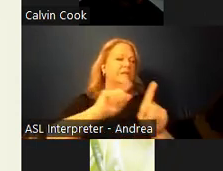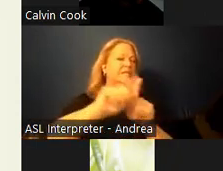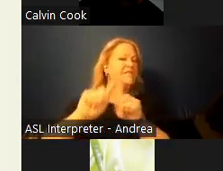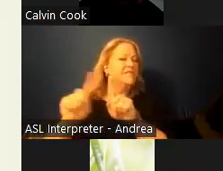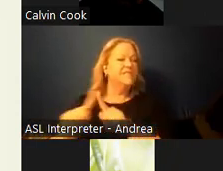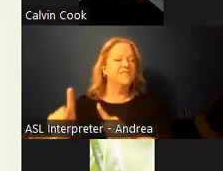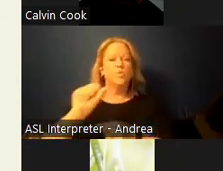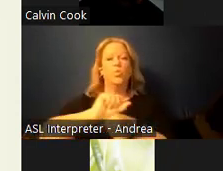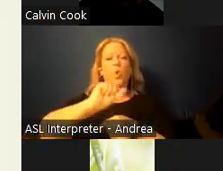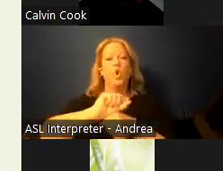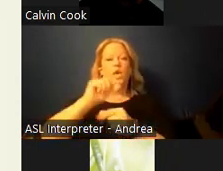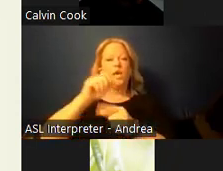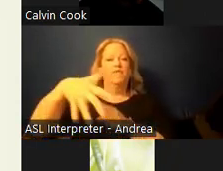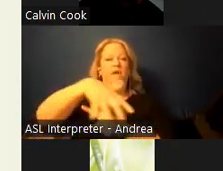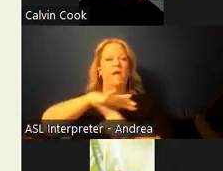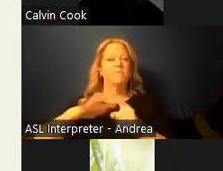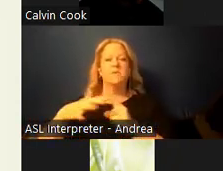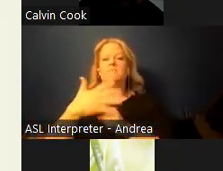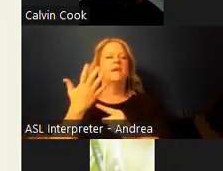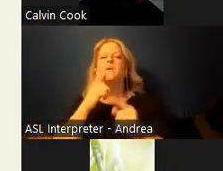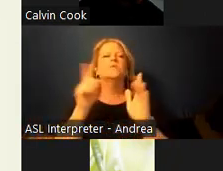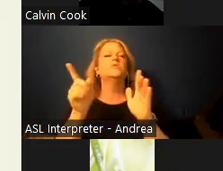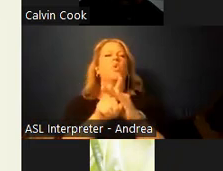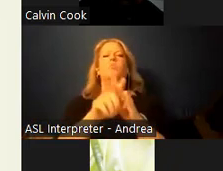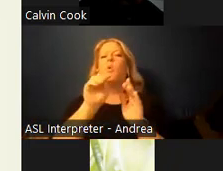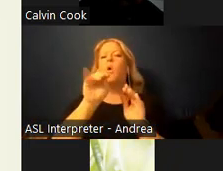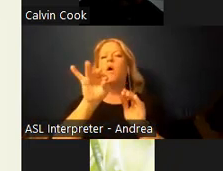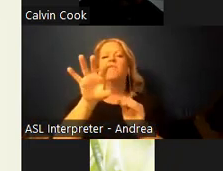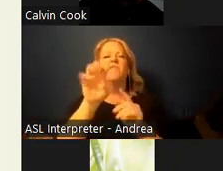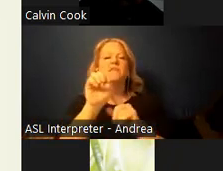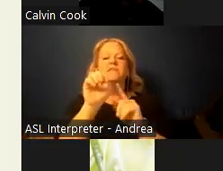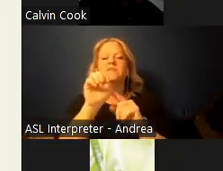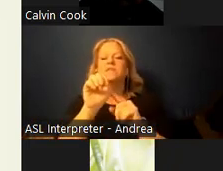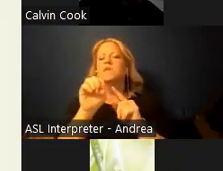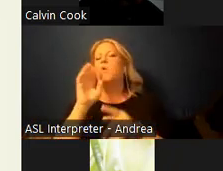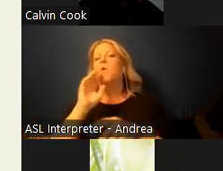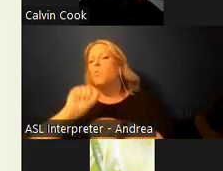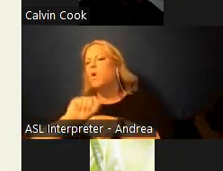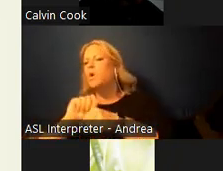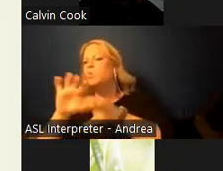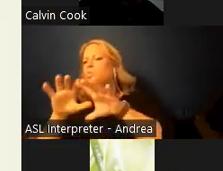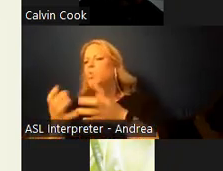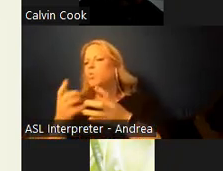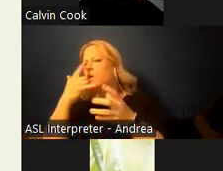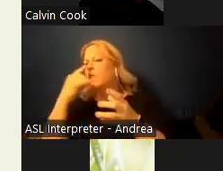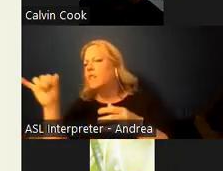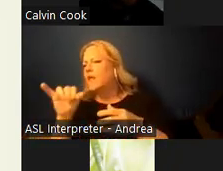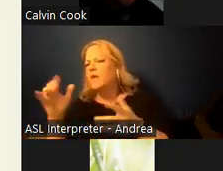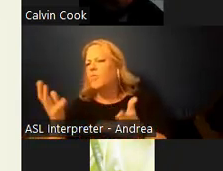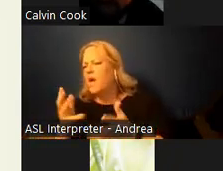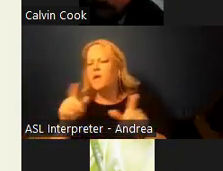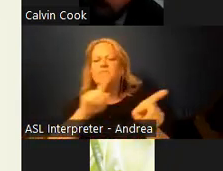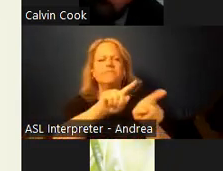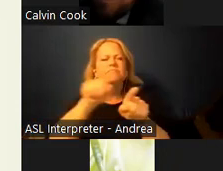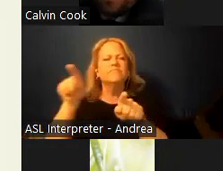or an organization or working in groups. And then finally, you also